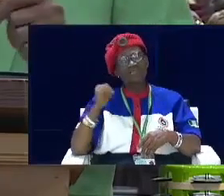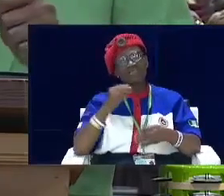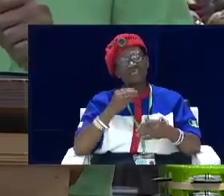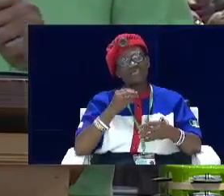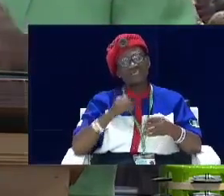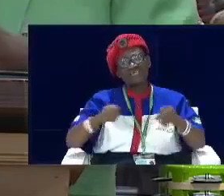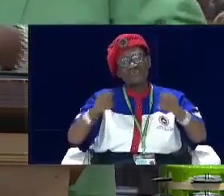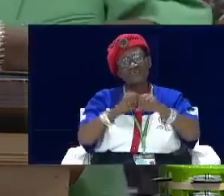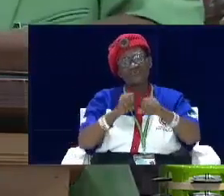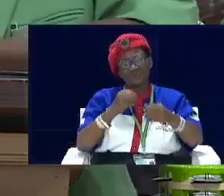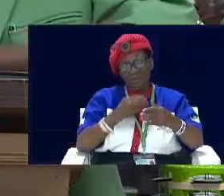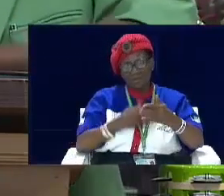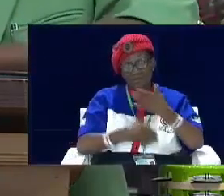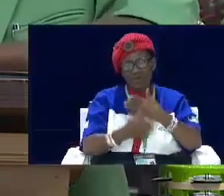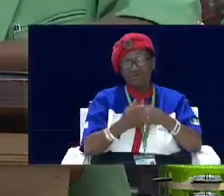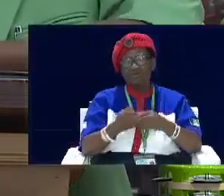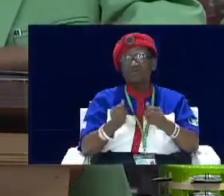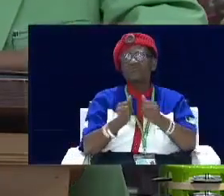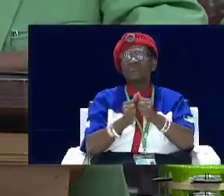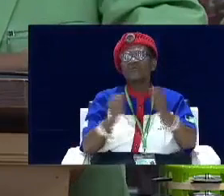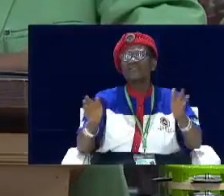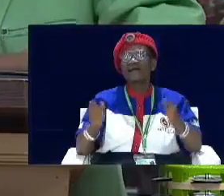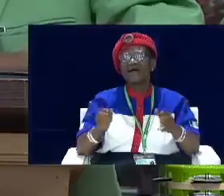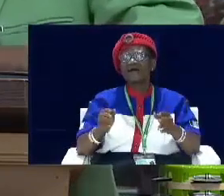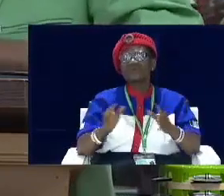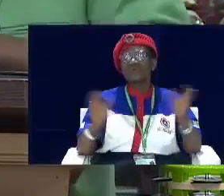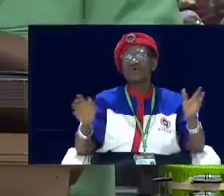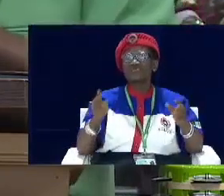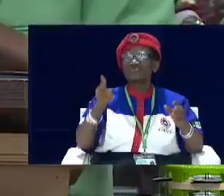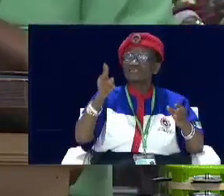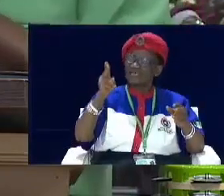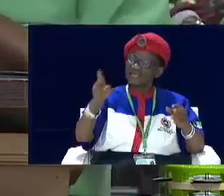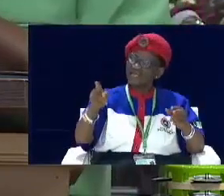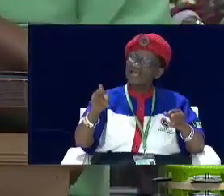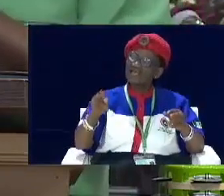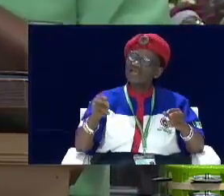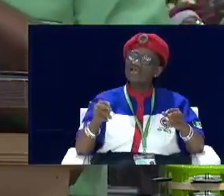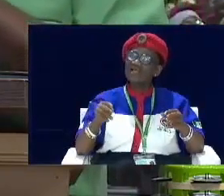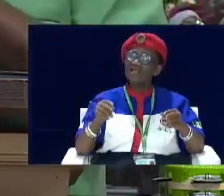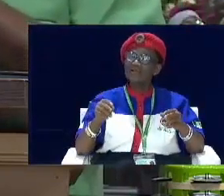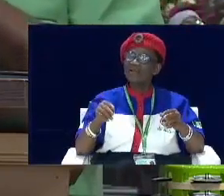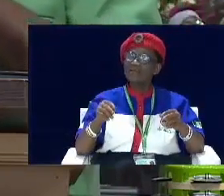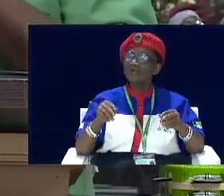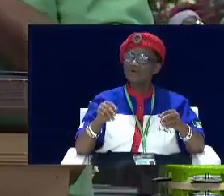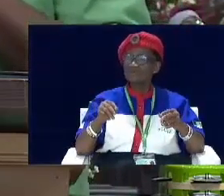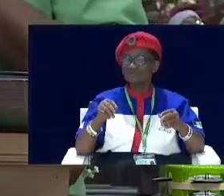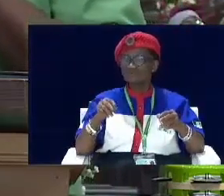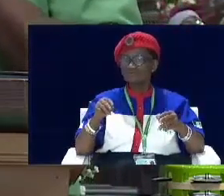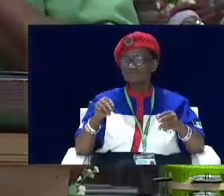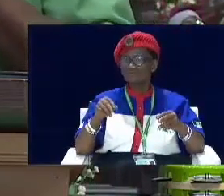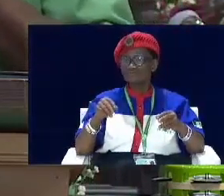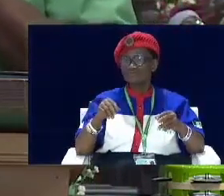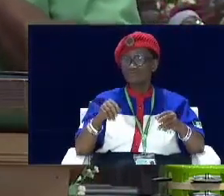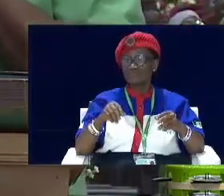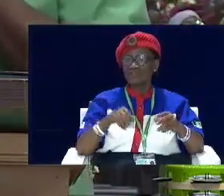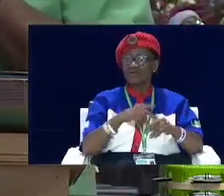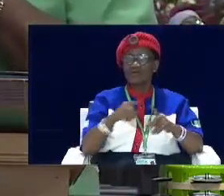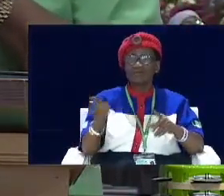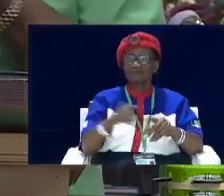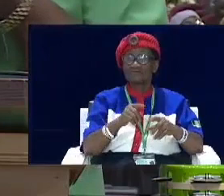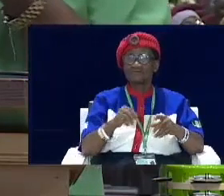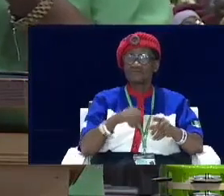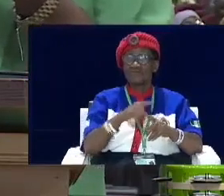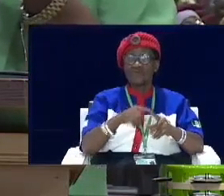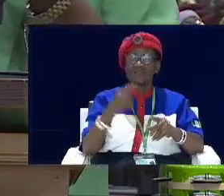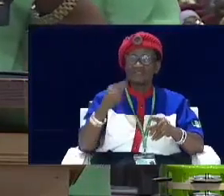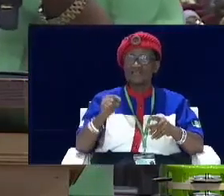You know, when you have this double portion. Nígbà tí o bá ní ìlọ́po méjì dáńsọ yìí. When the enemy is waiting for you at the right,